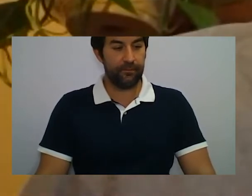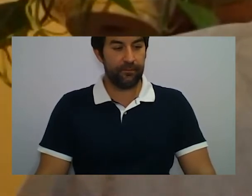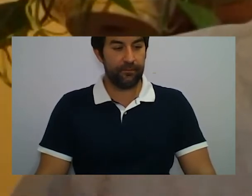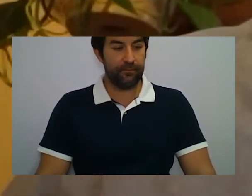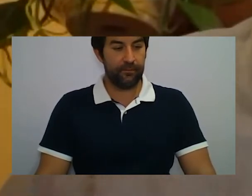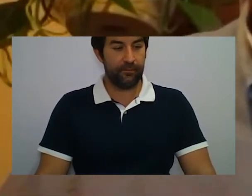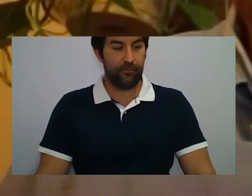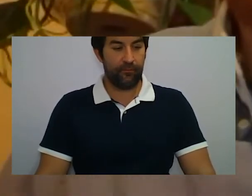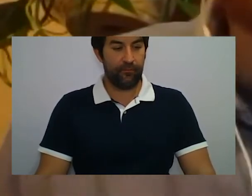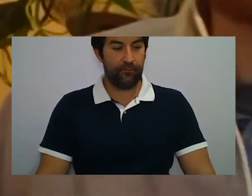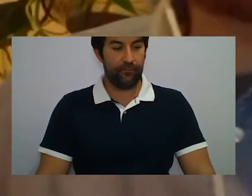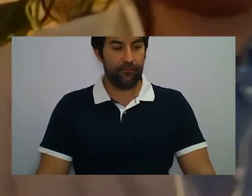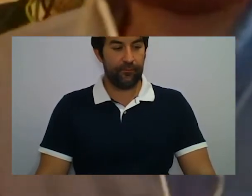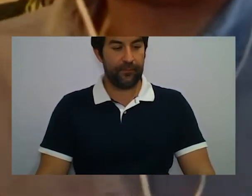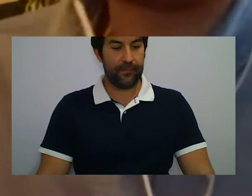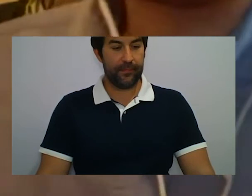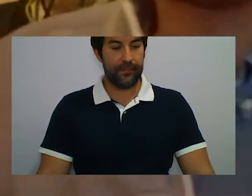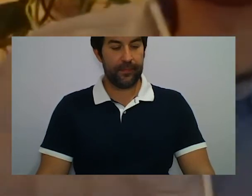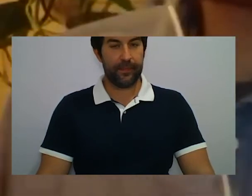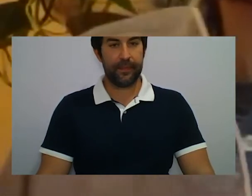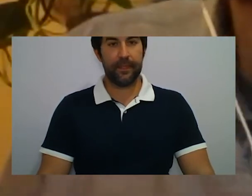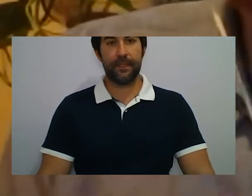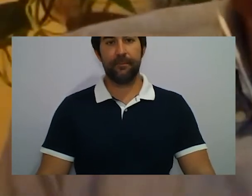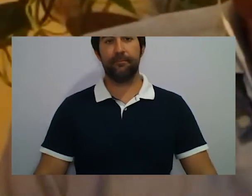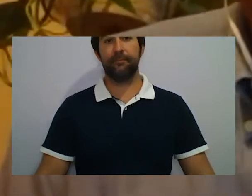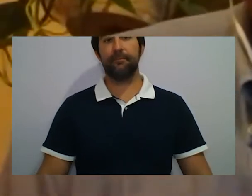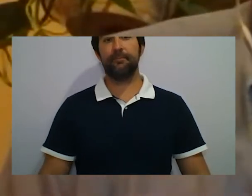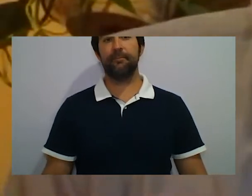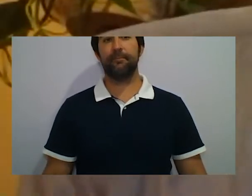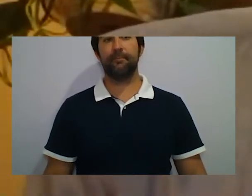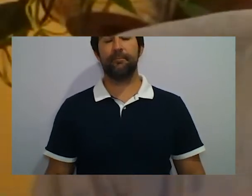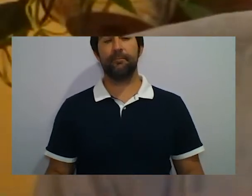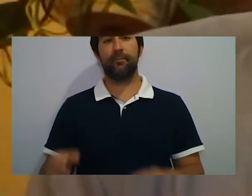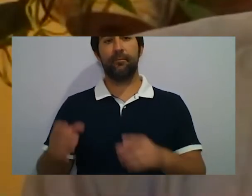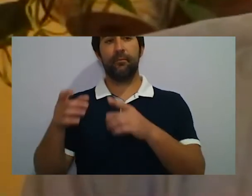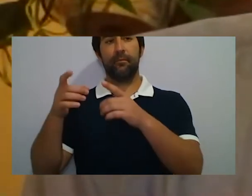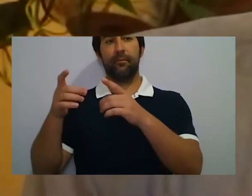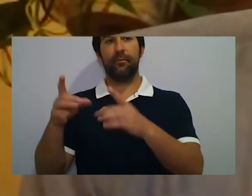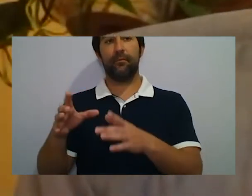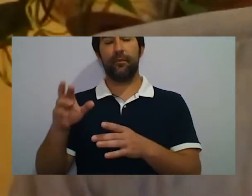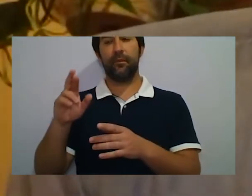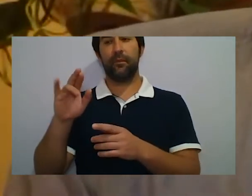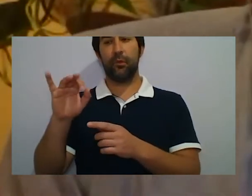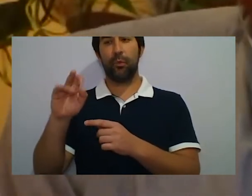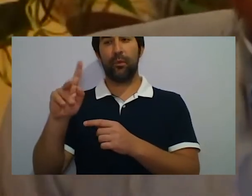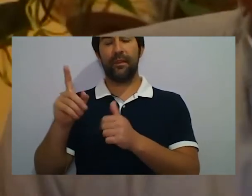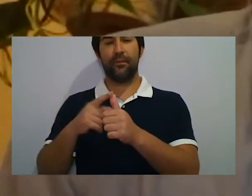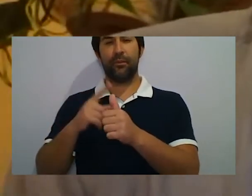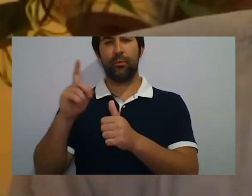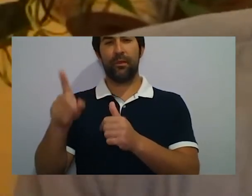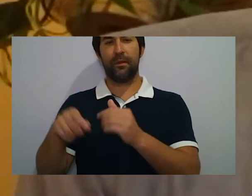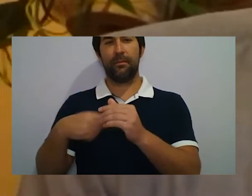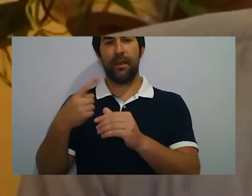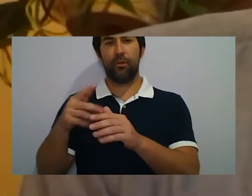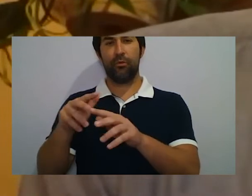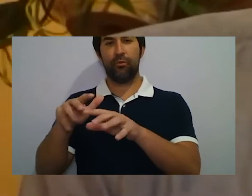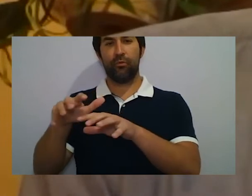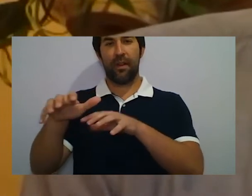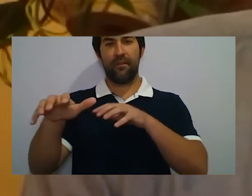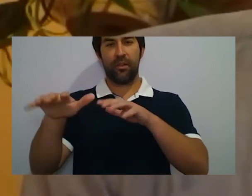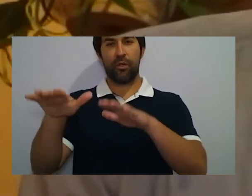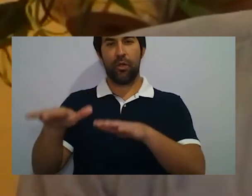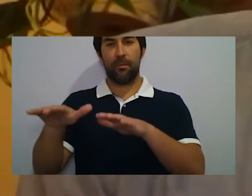concerns. Safety is another component of the Complete Streets overall project area.